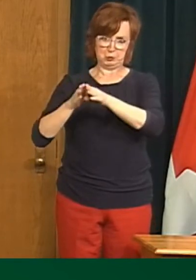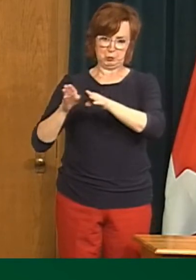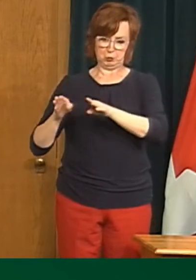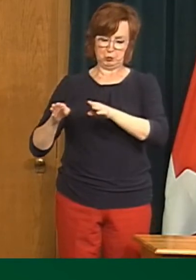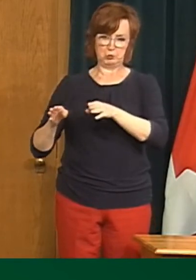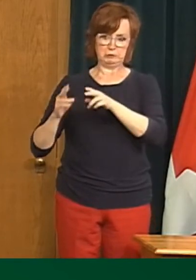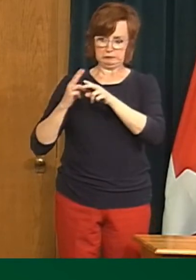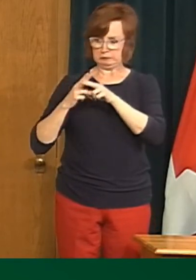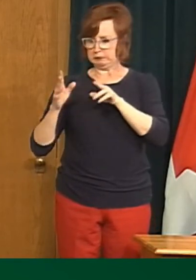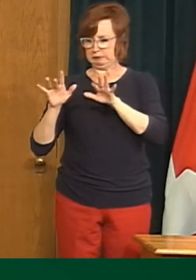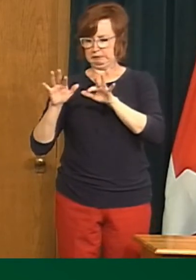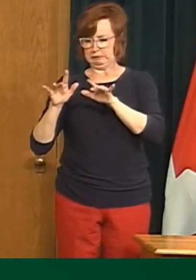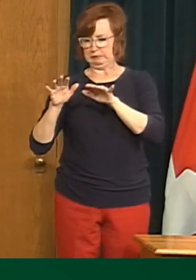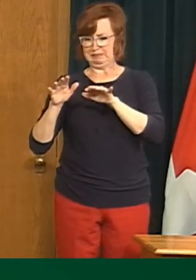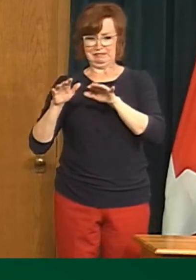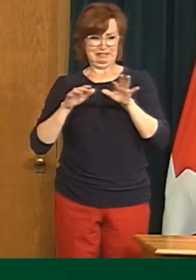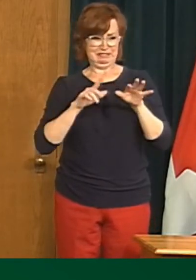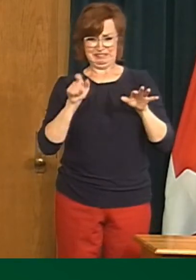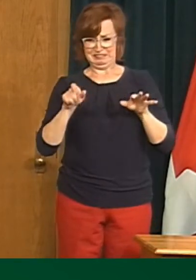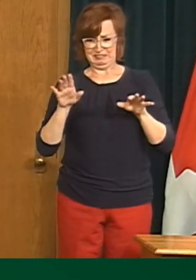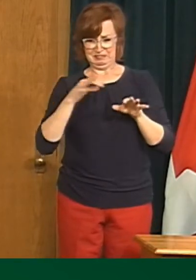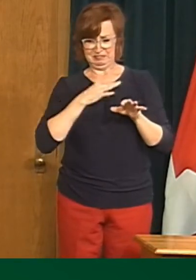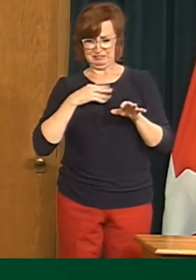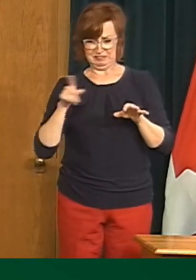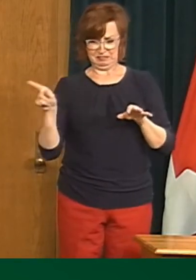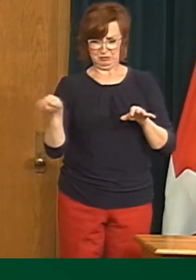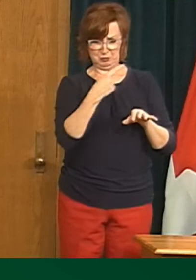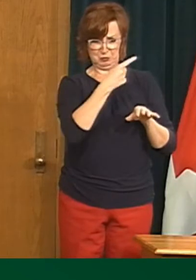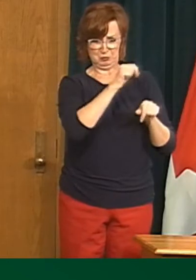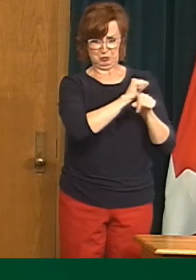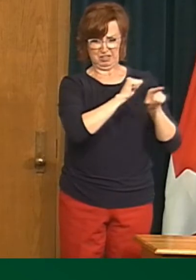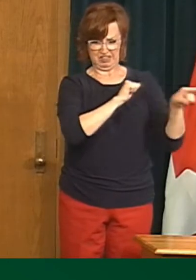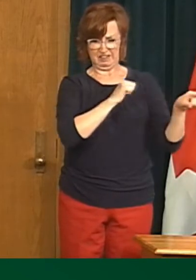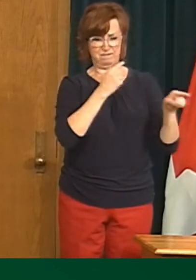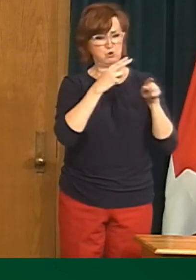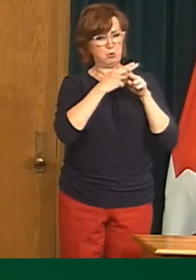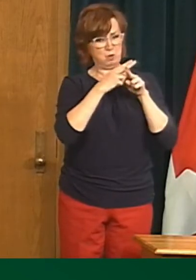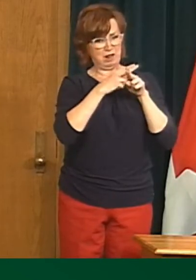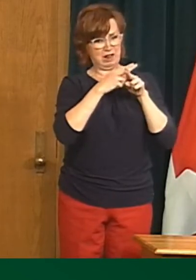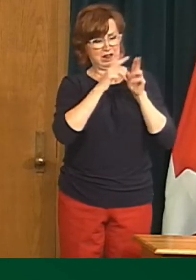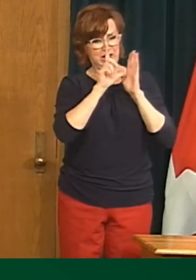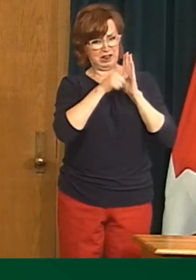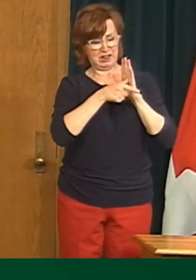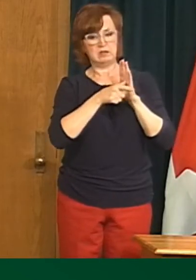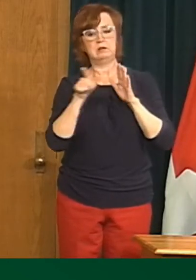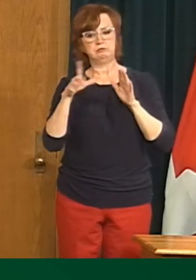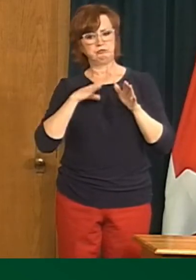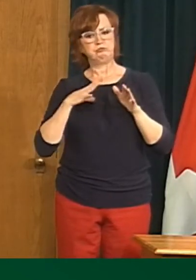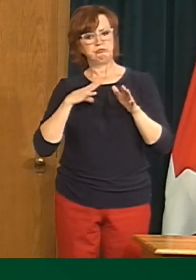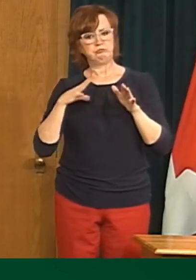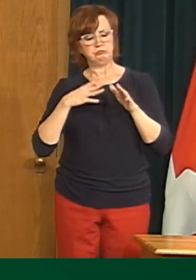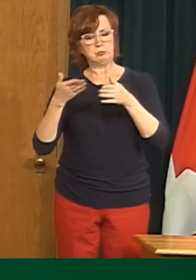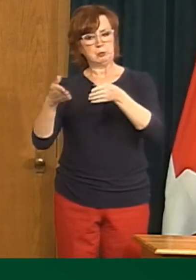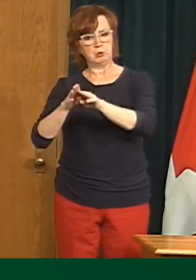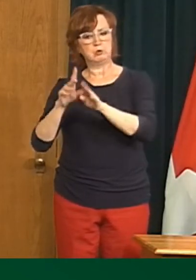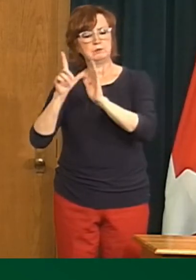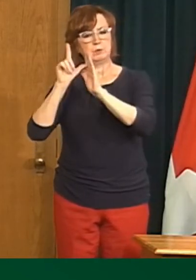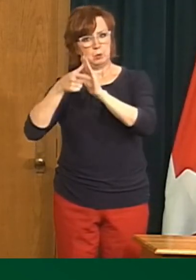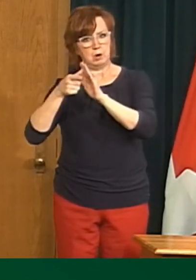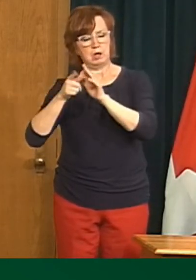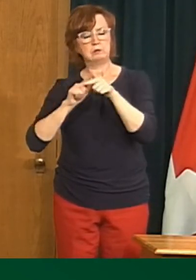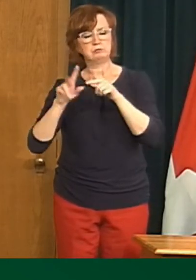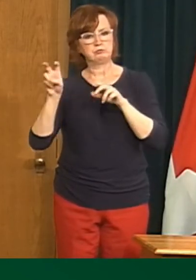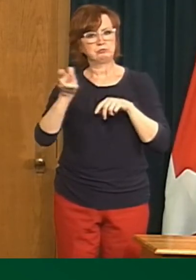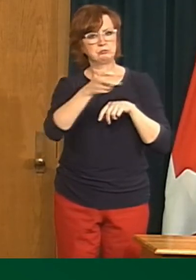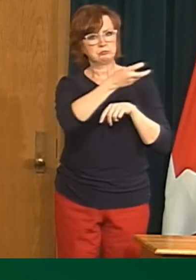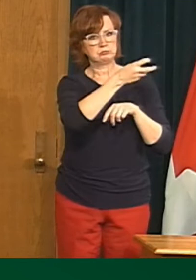If staff in those facilities would be needed to cover off in facilities where COVID patients would be staying. But again, I would